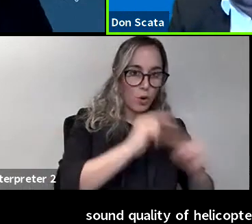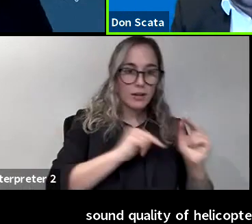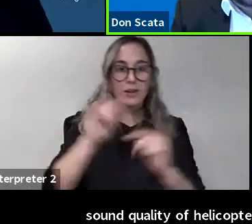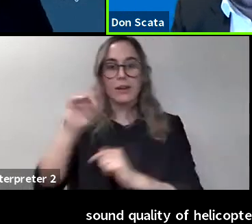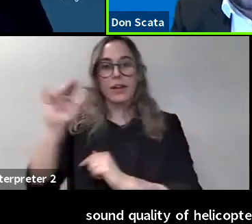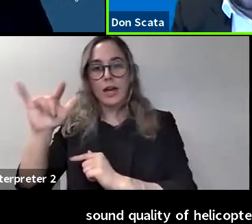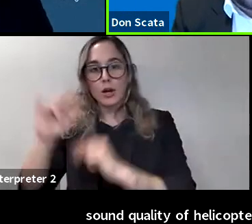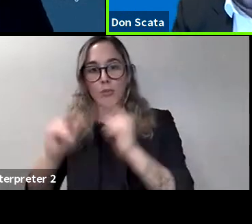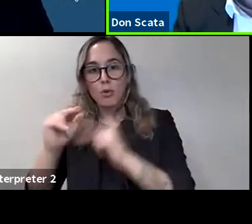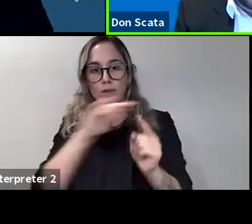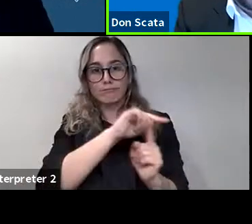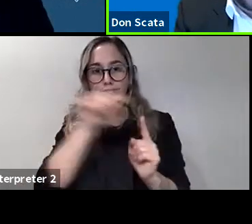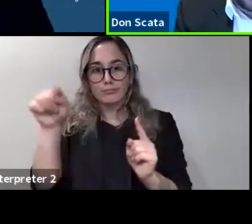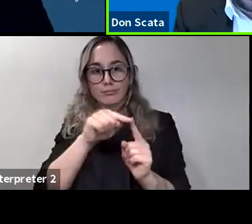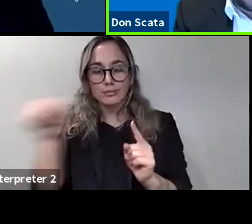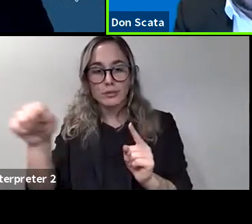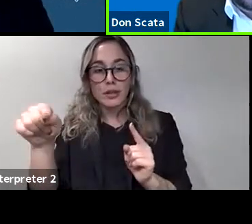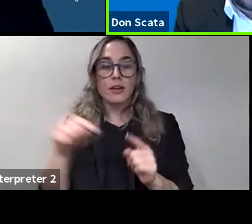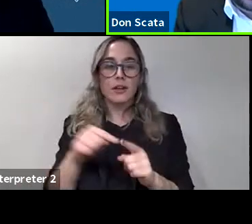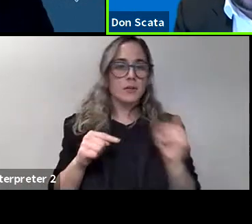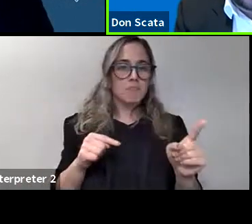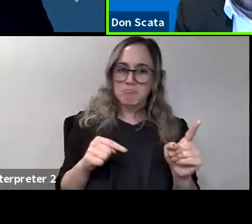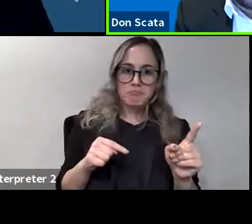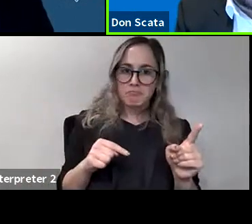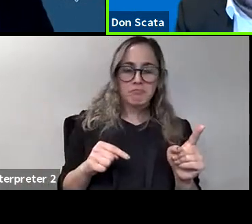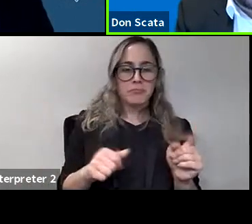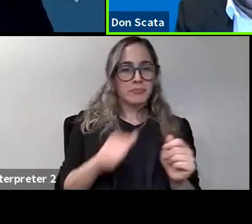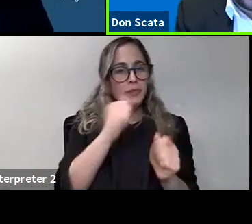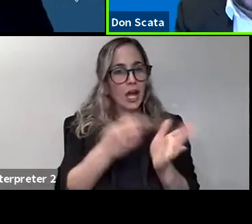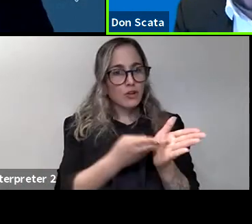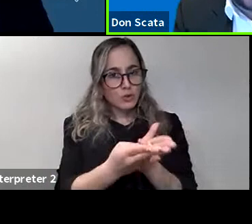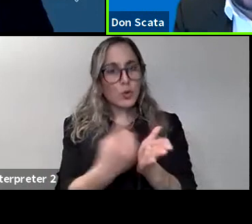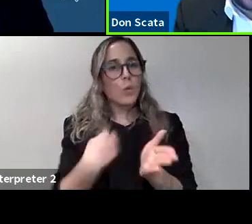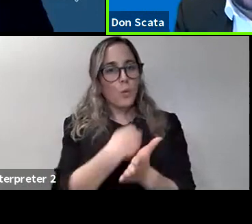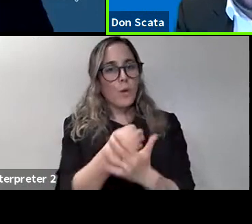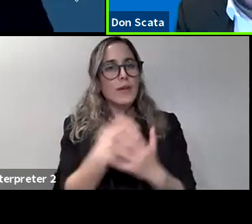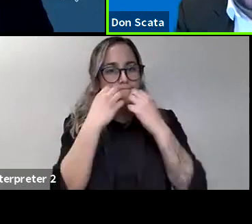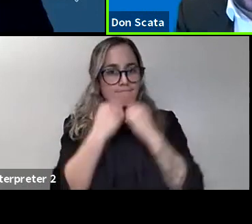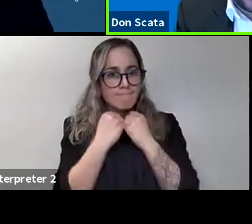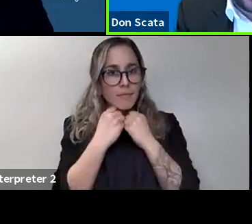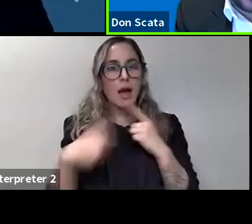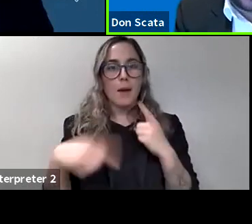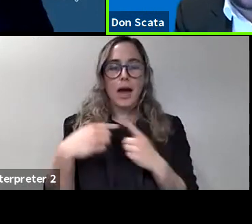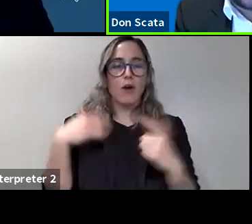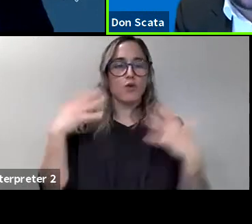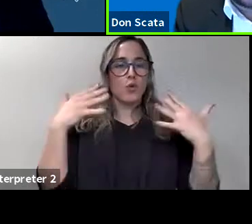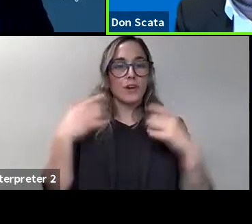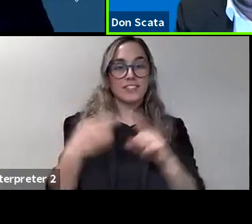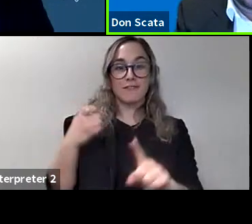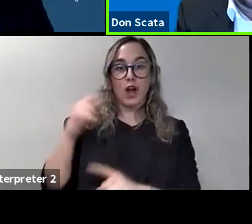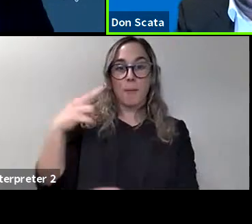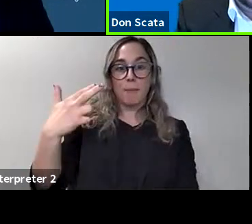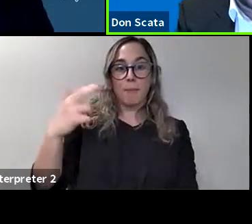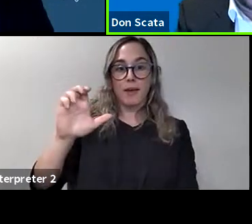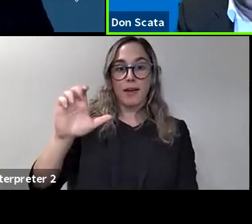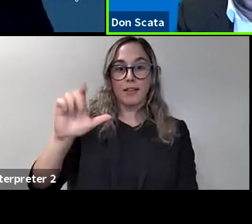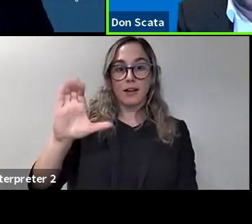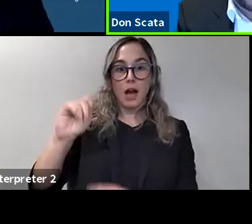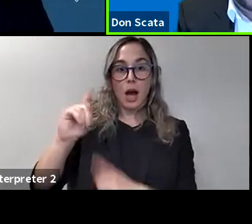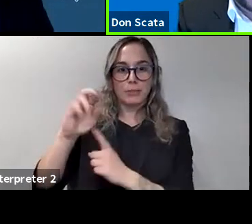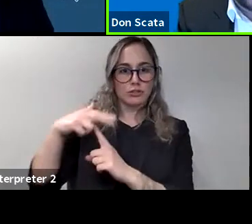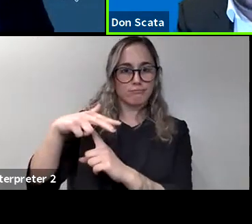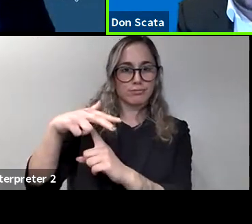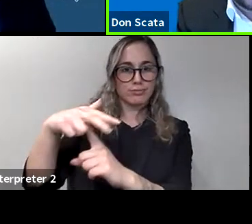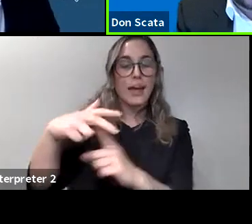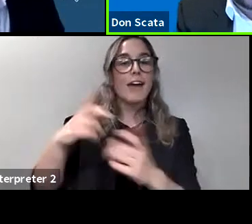Well, that couldn't be further from the truth. We do care about the noise that's created by helicopters and have an active research program looking into